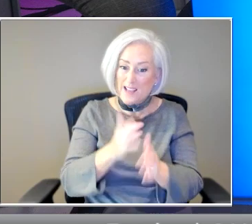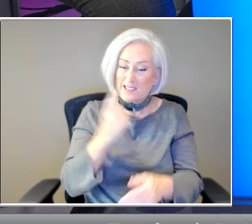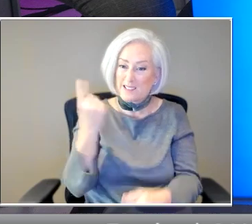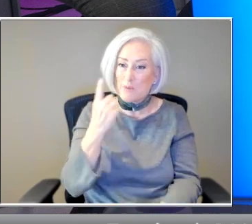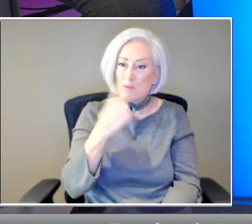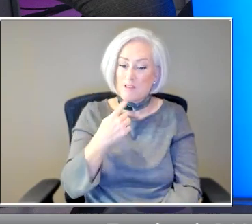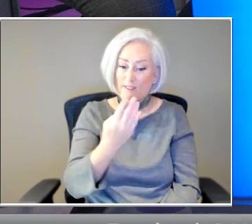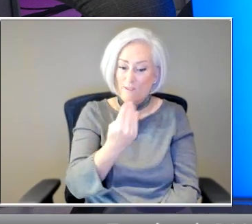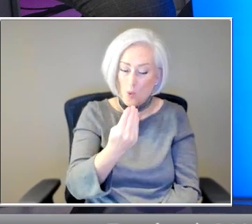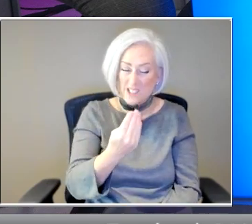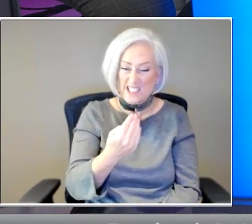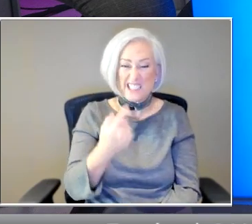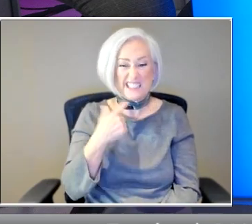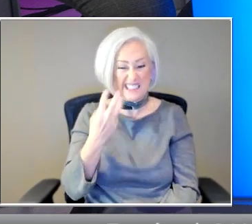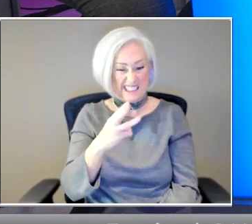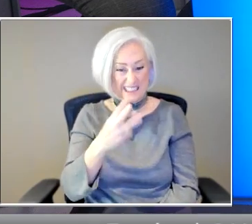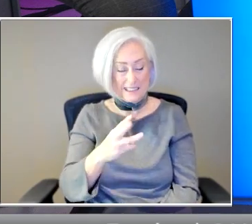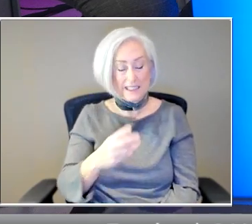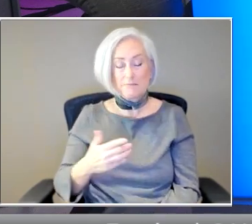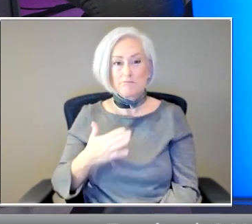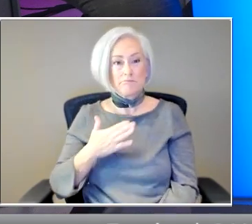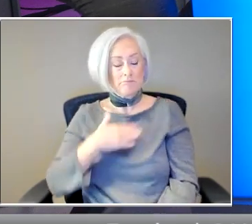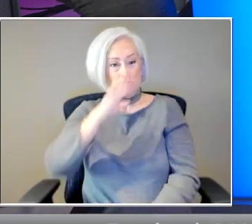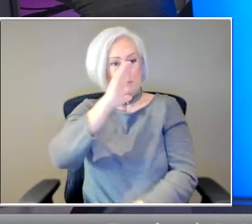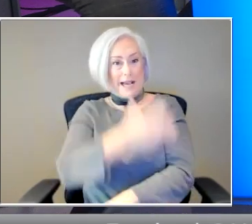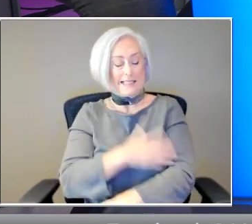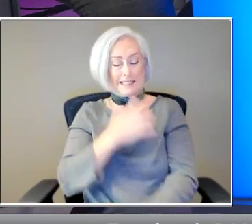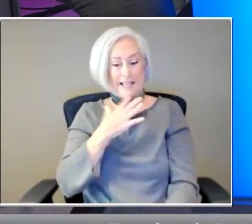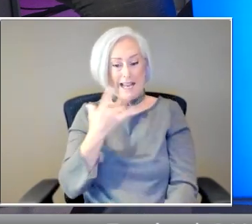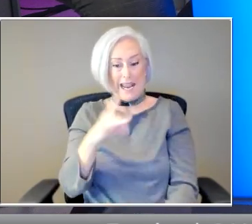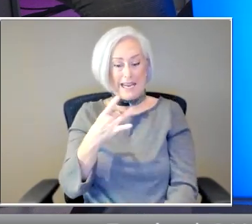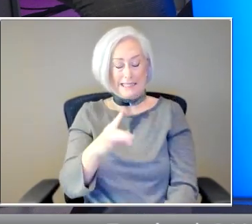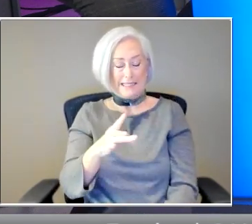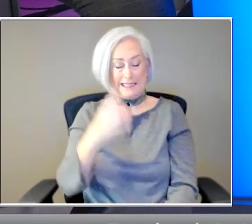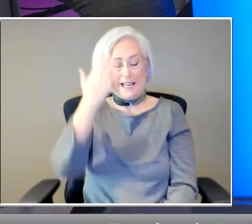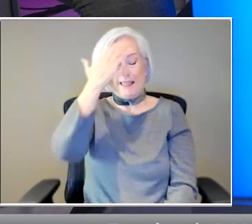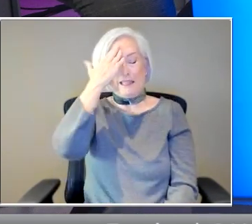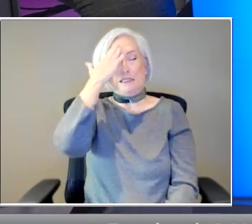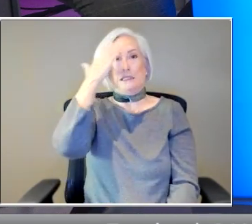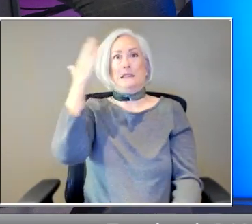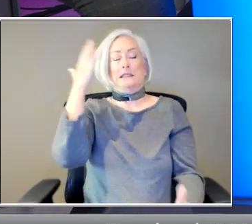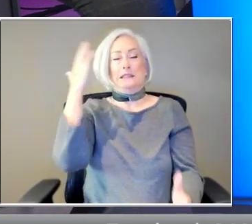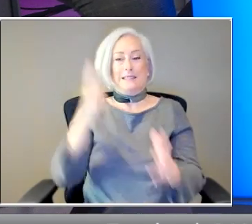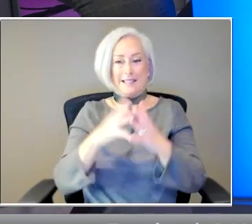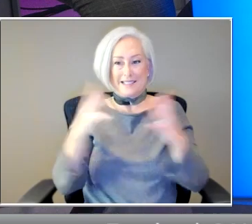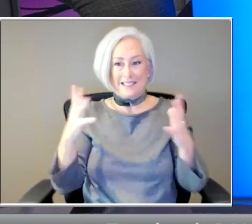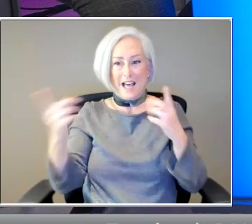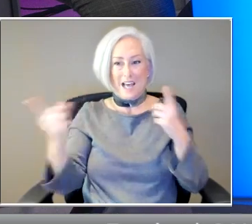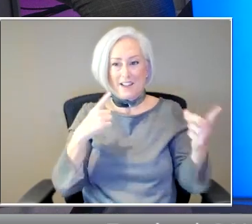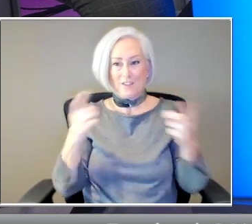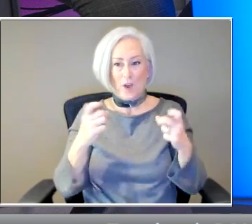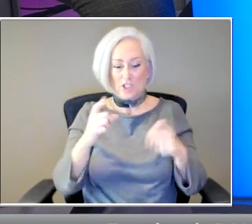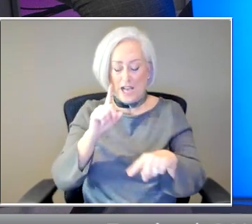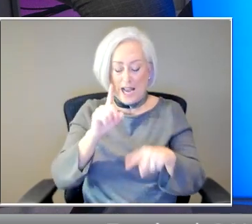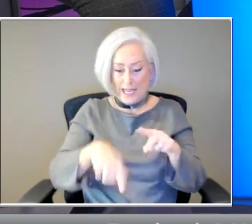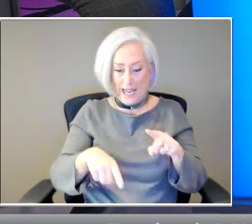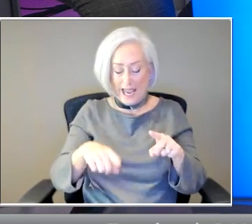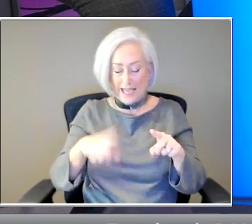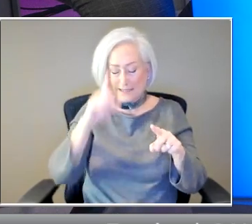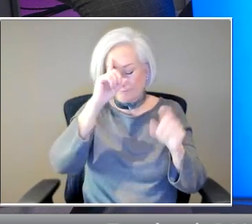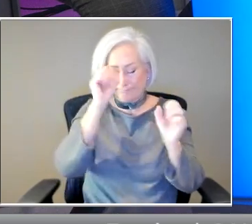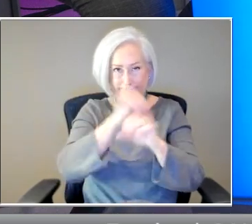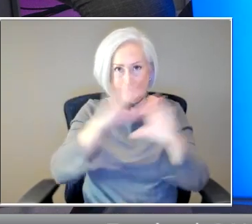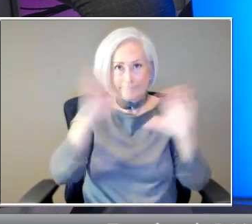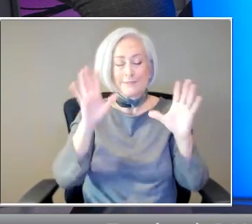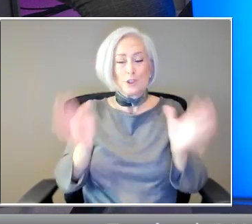and I have a lot of questions about logistics. I can't imagine talking to him, and most parents can't talk to their